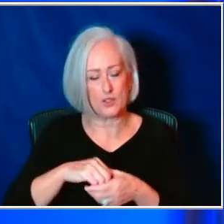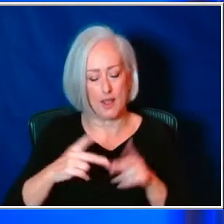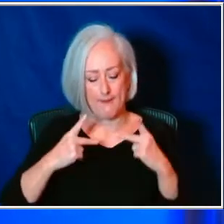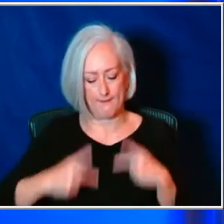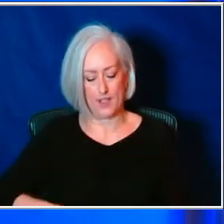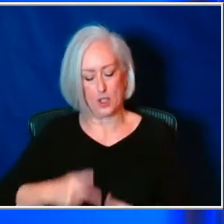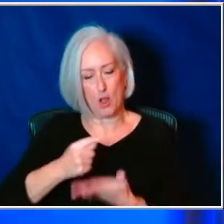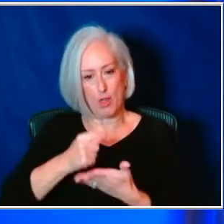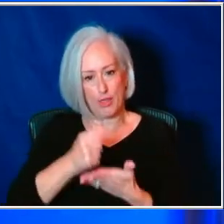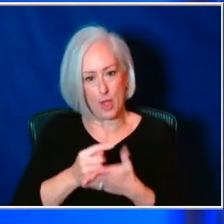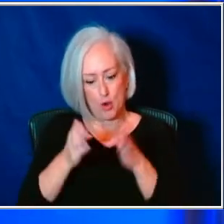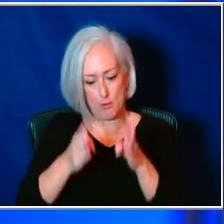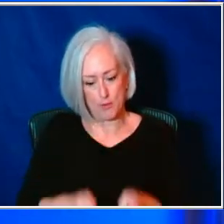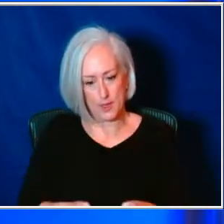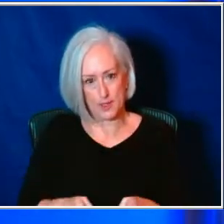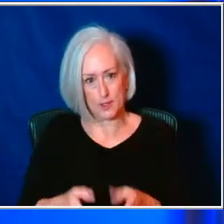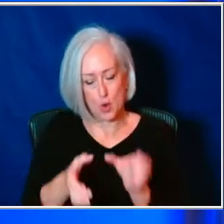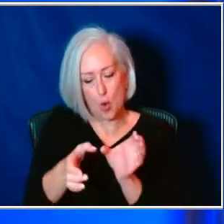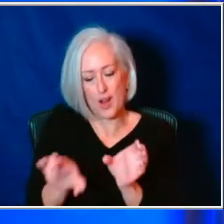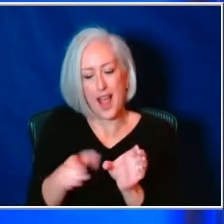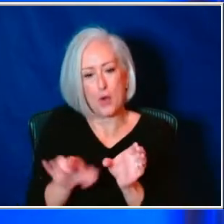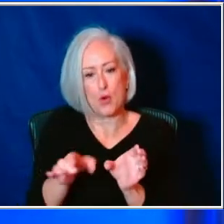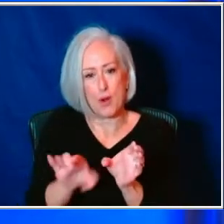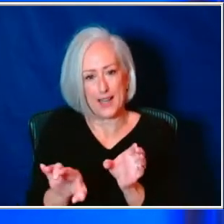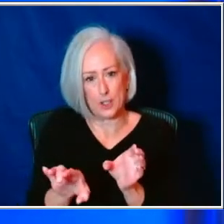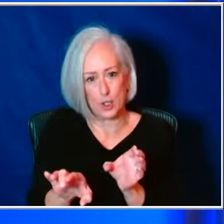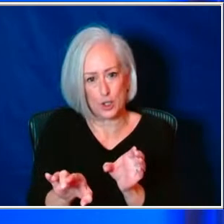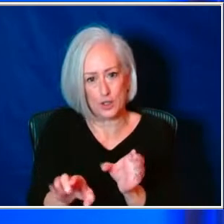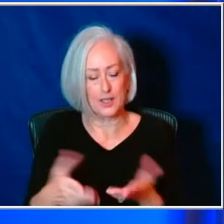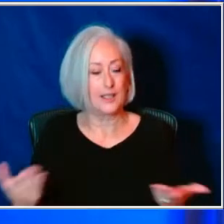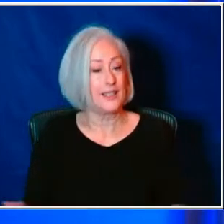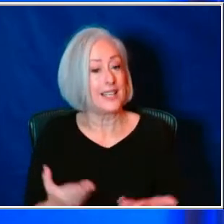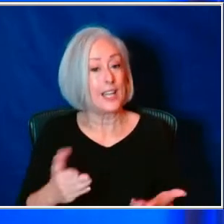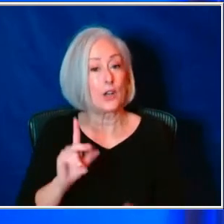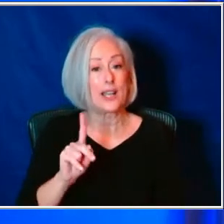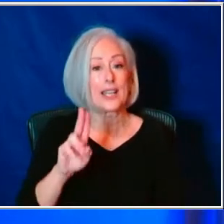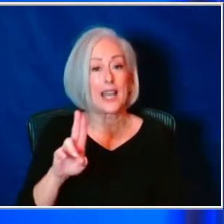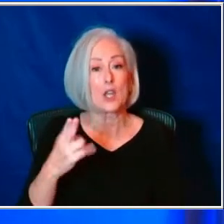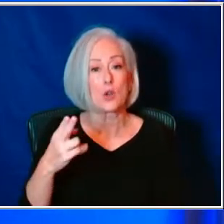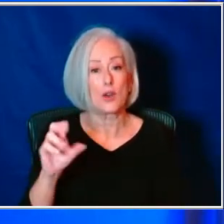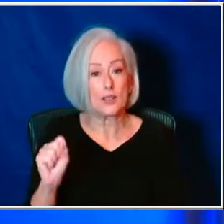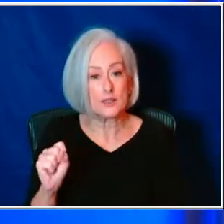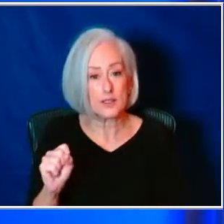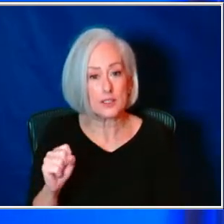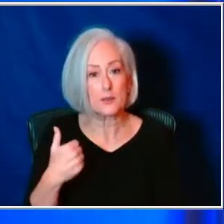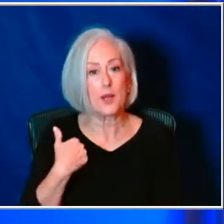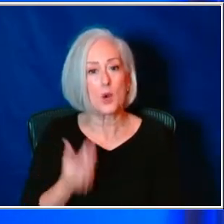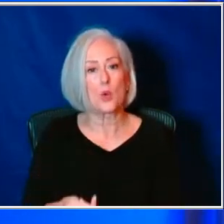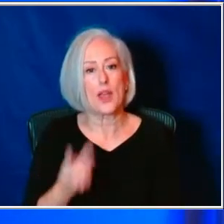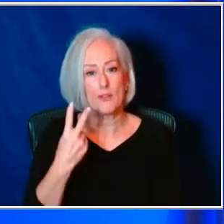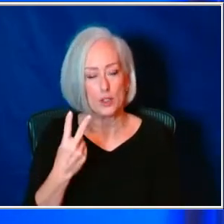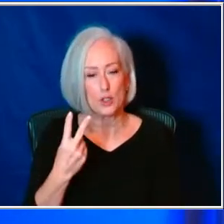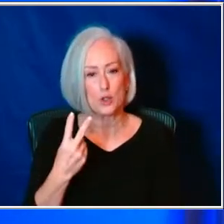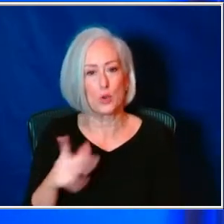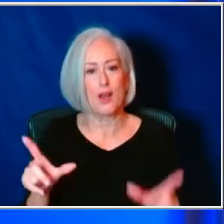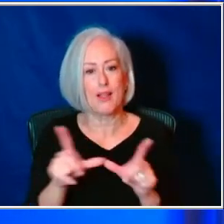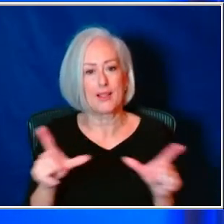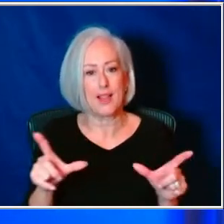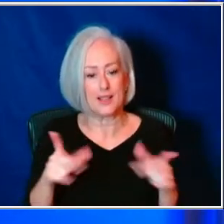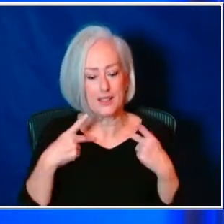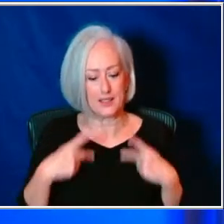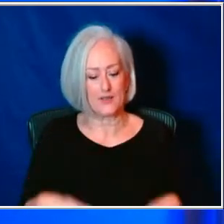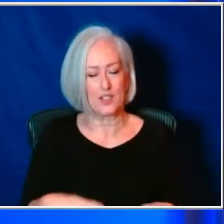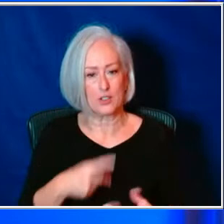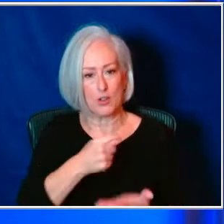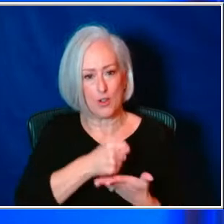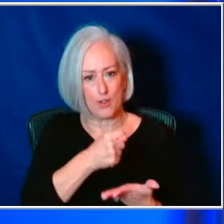a chiropractor. So here at the University of Kansas, within our study, we have 2 licensed physical therapists who are experts in chronic low